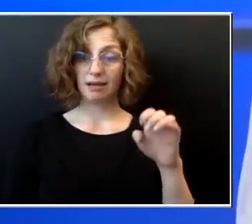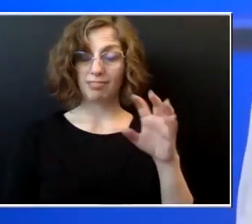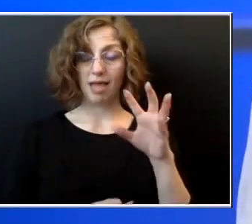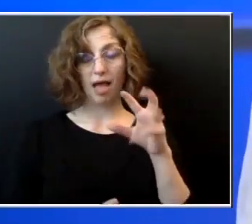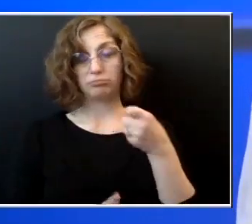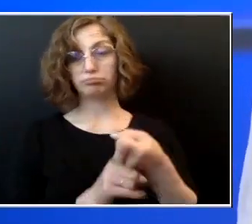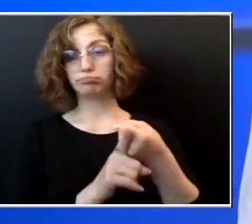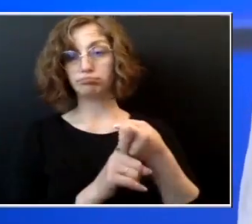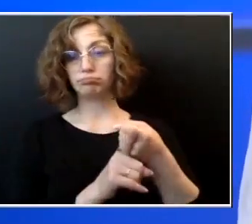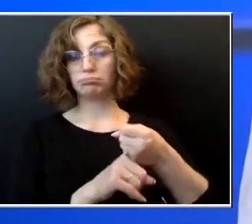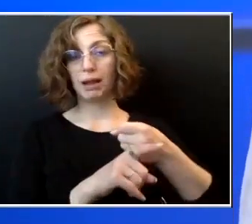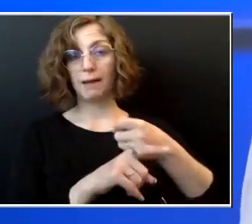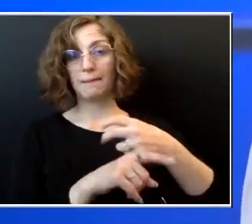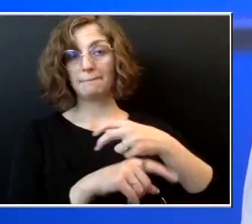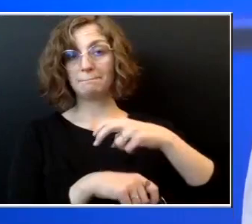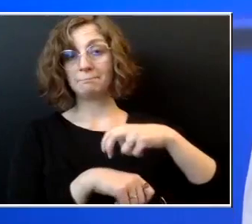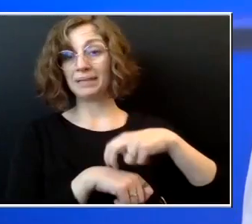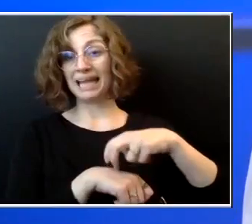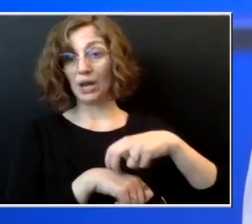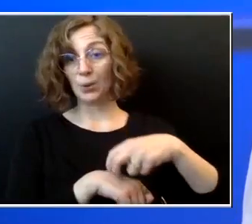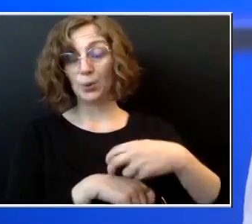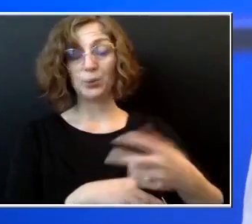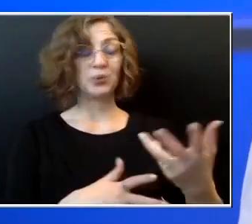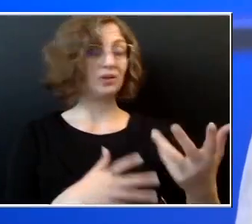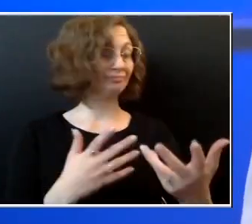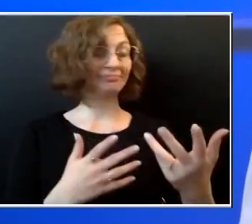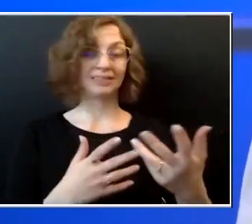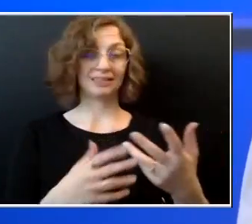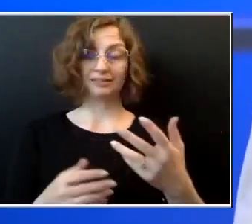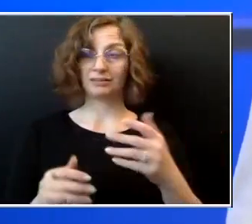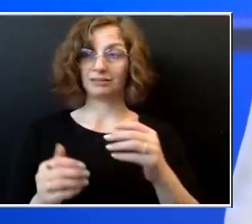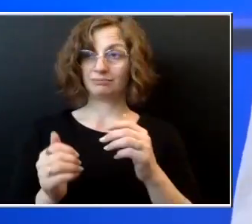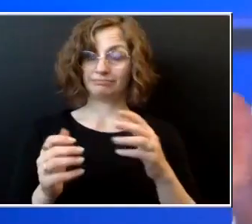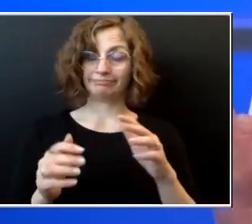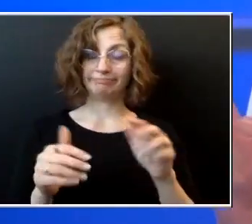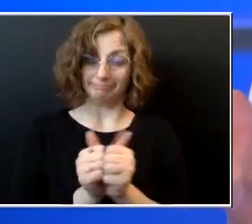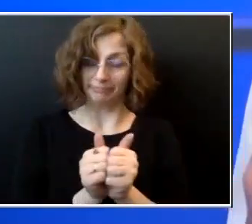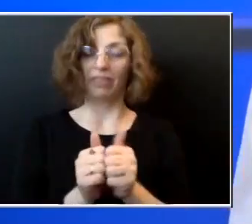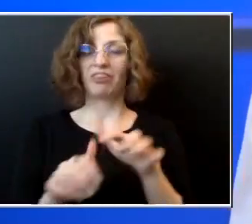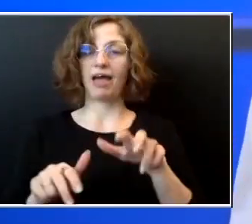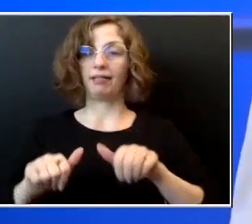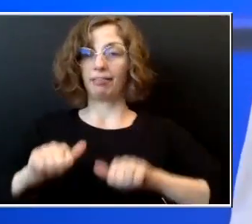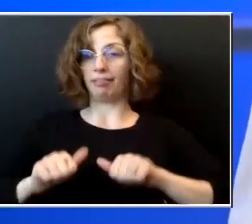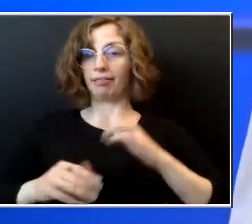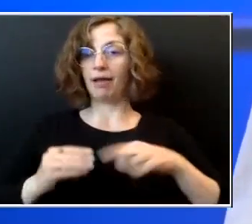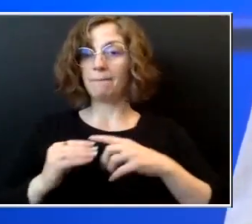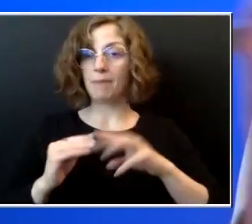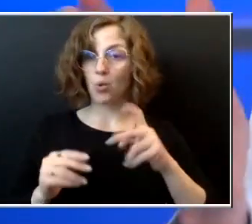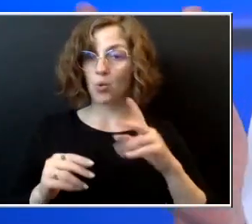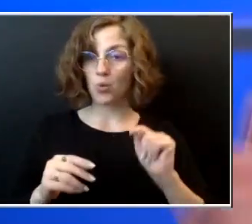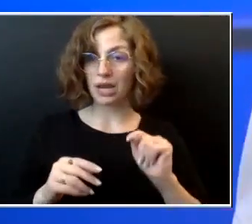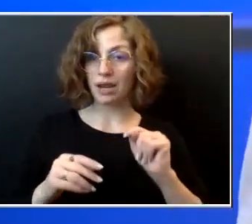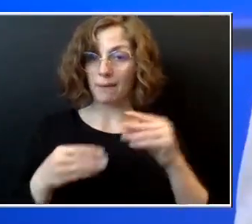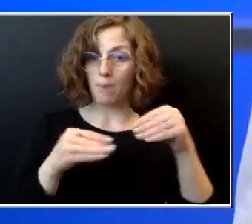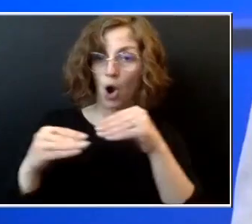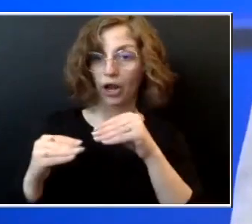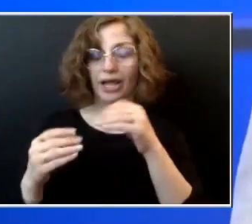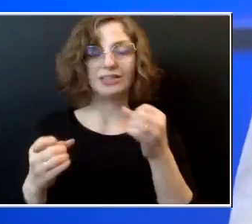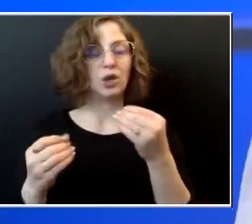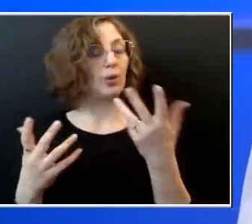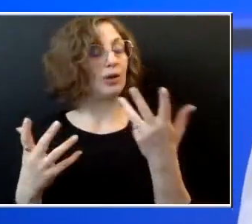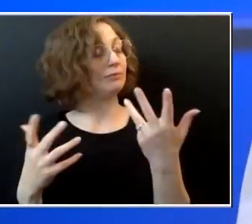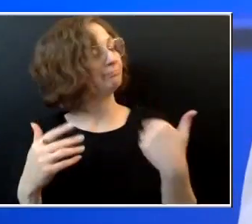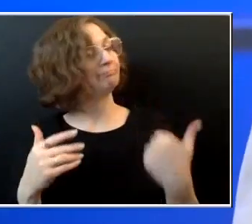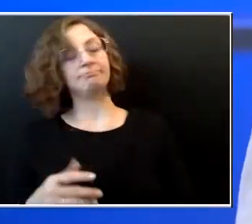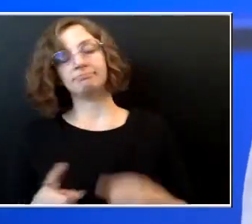markets. And it was a perfect storm. So a blight, a pandemic bacteria, a parasite that spread over the